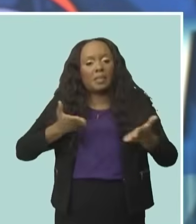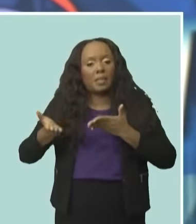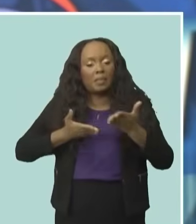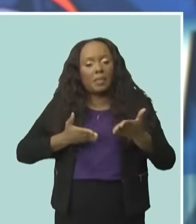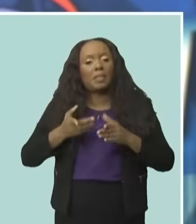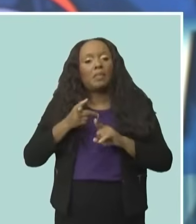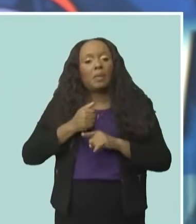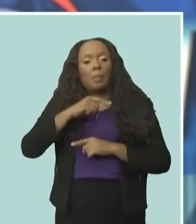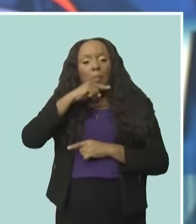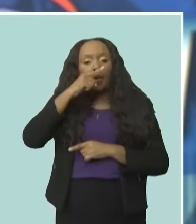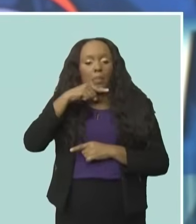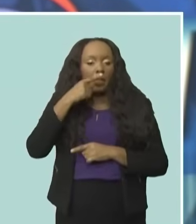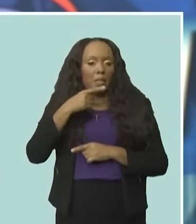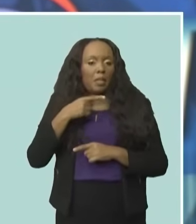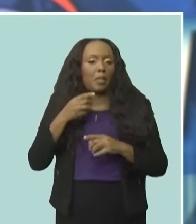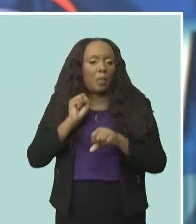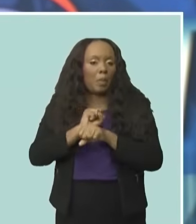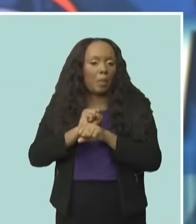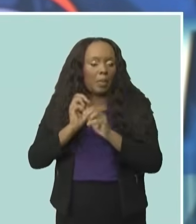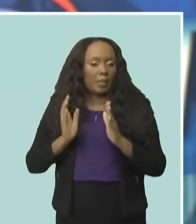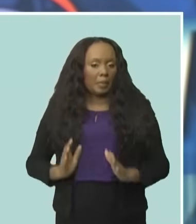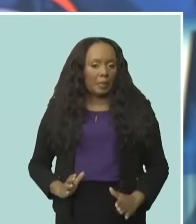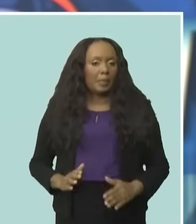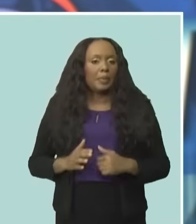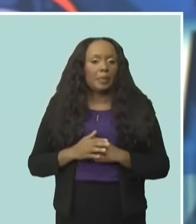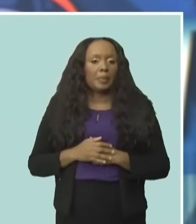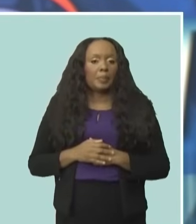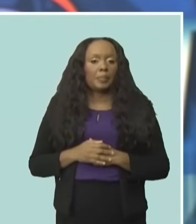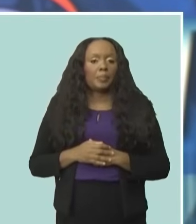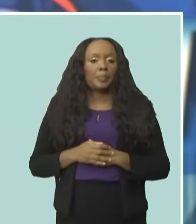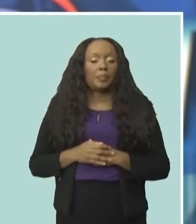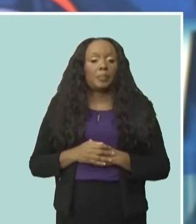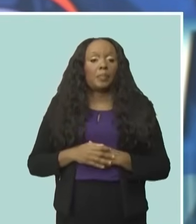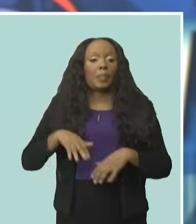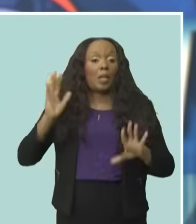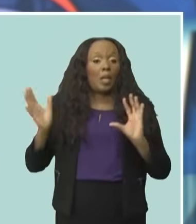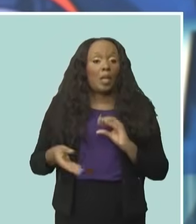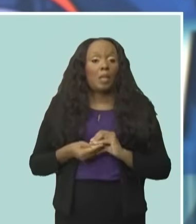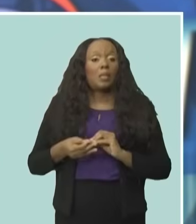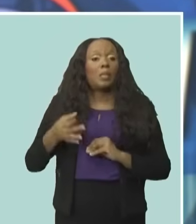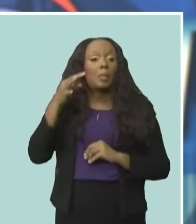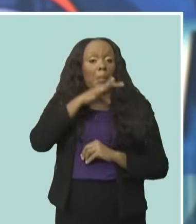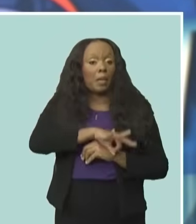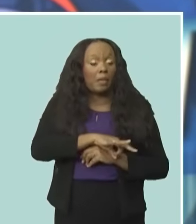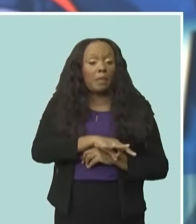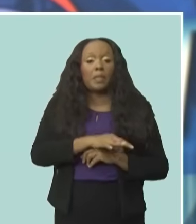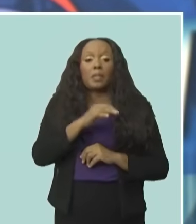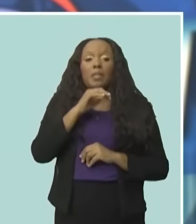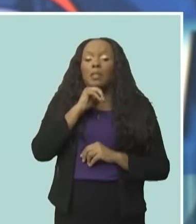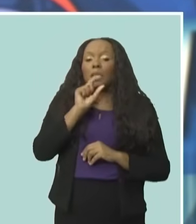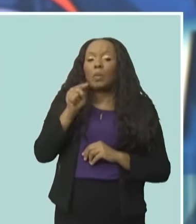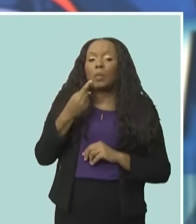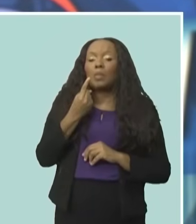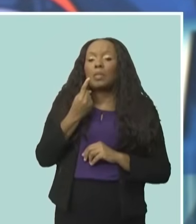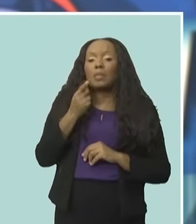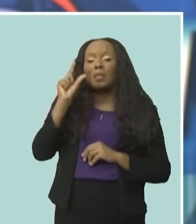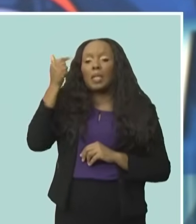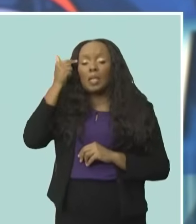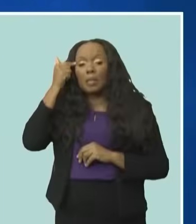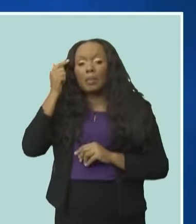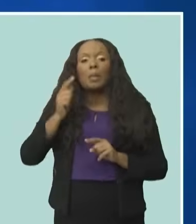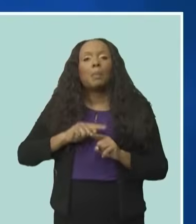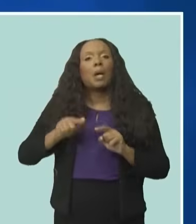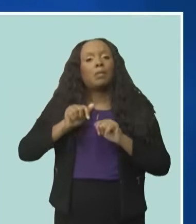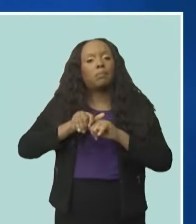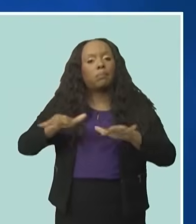delivery from public officers. According to her, the overall benefits will be felt far beyond the public service.